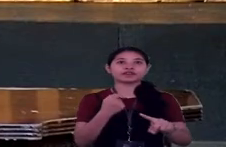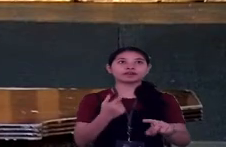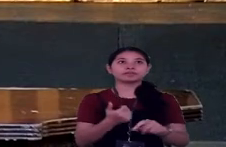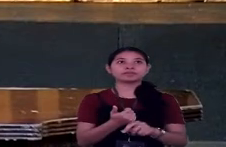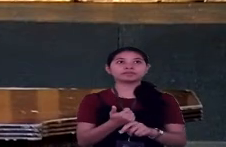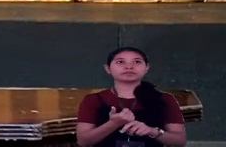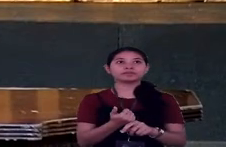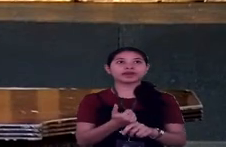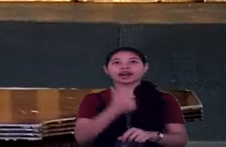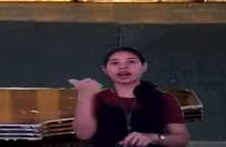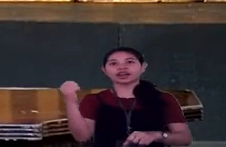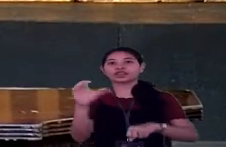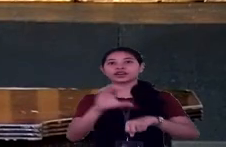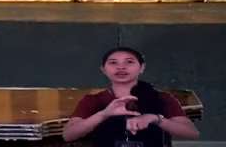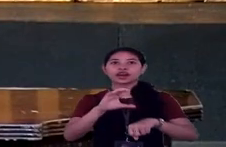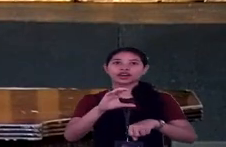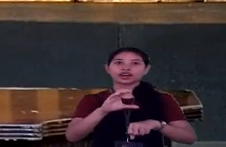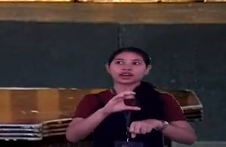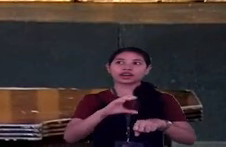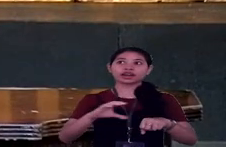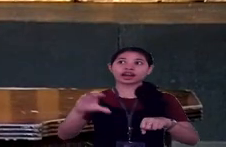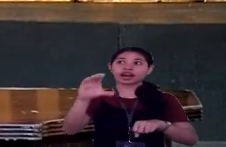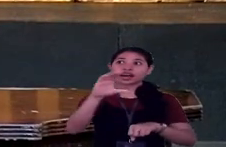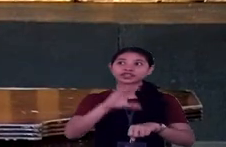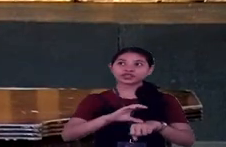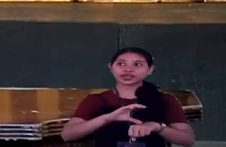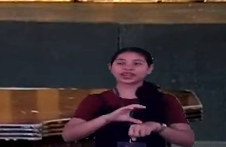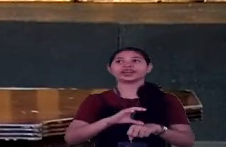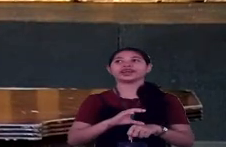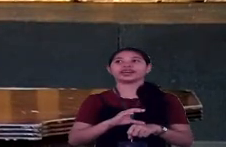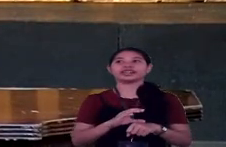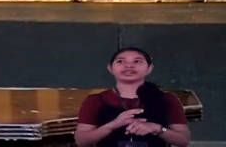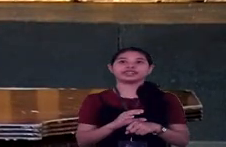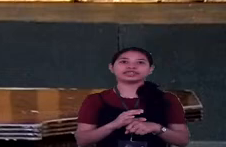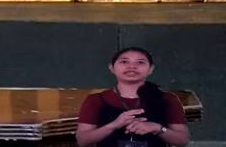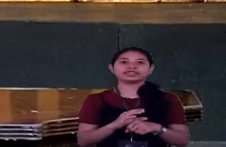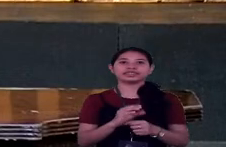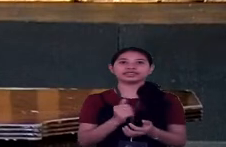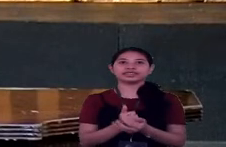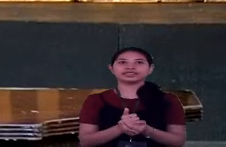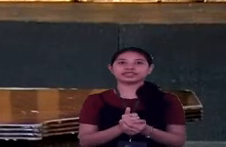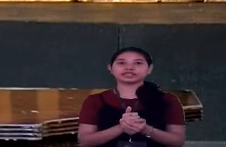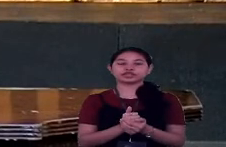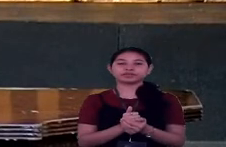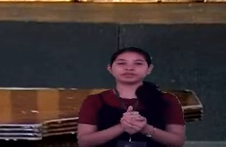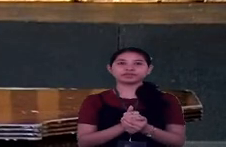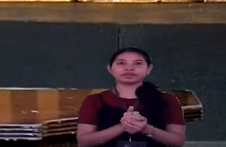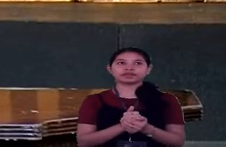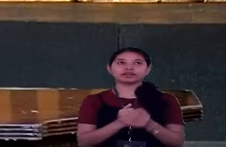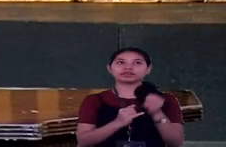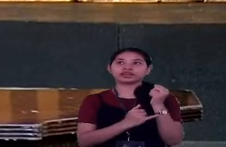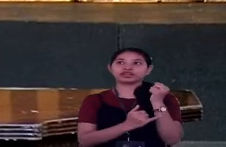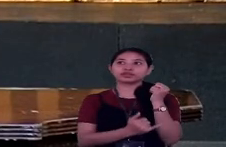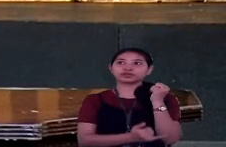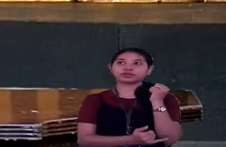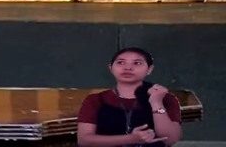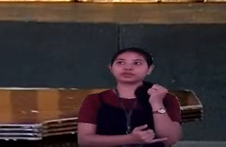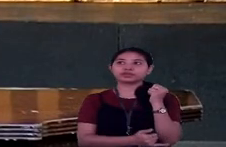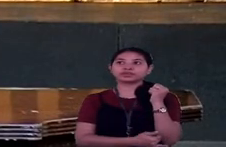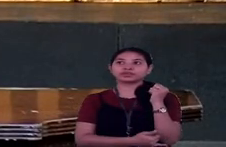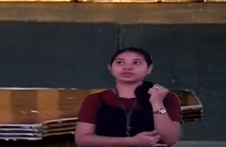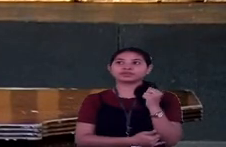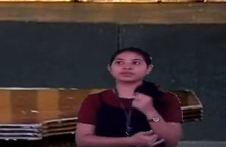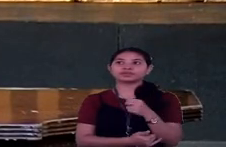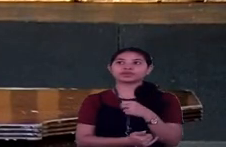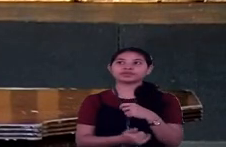land, not just the deputating. Please to come here in front, and we would like to introduce you so that you will be familiarized by our